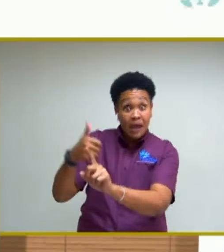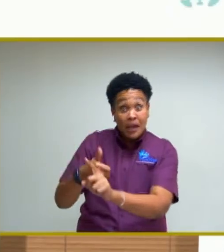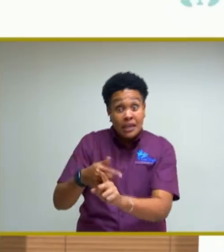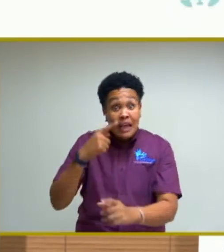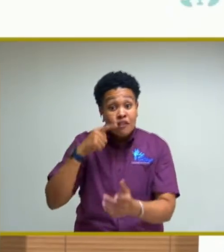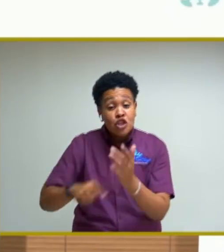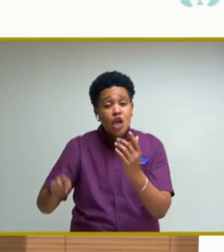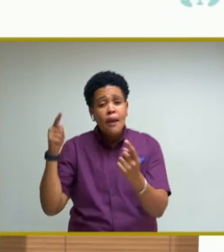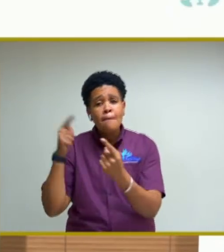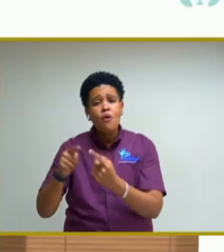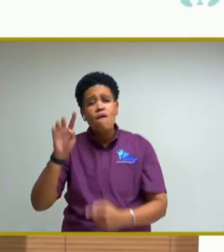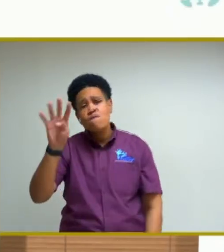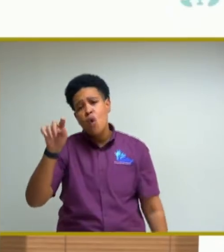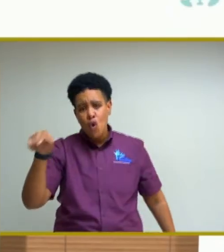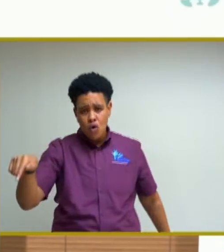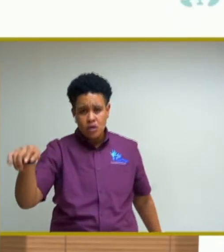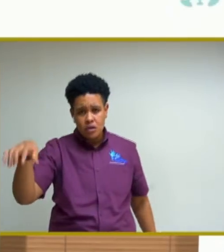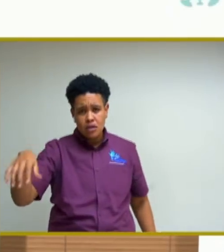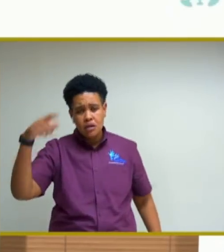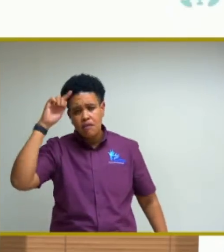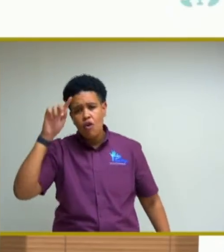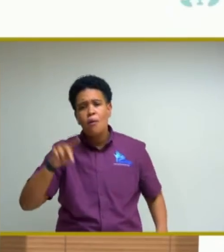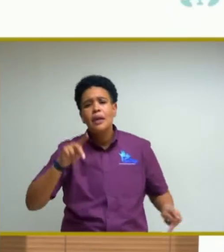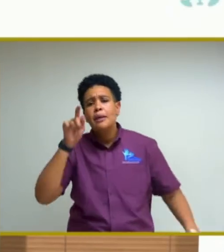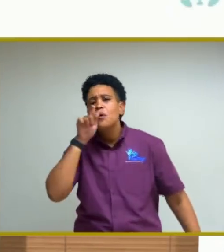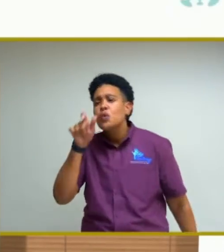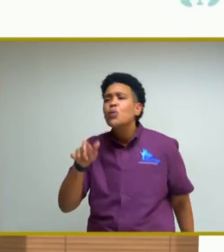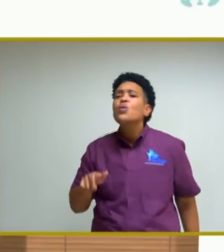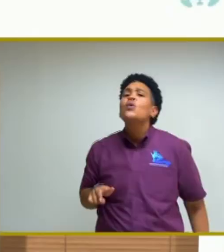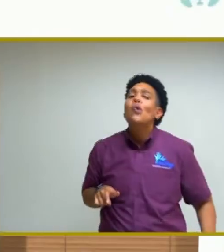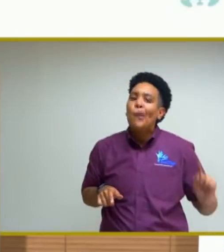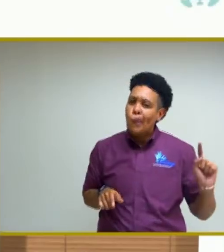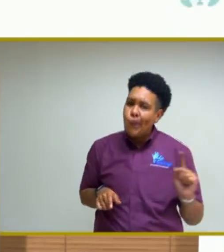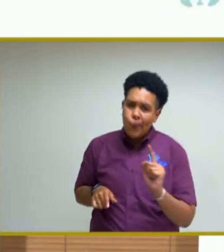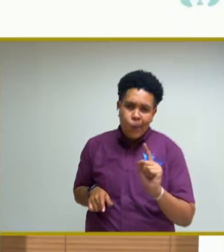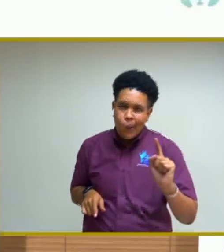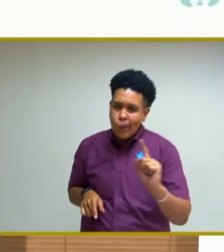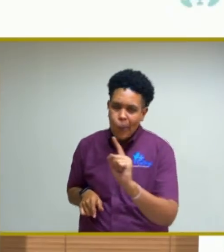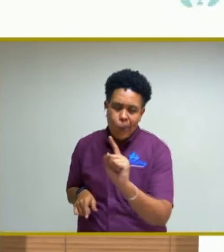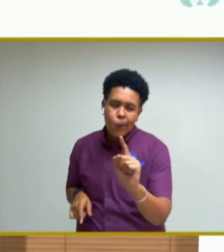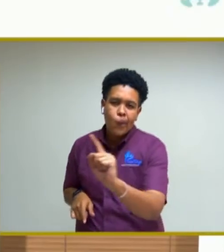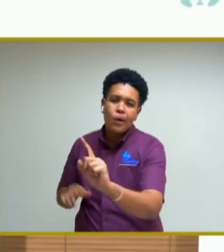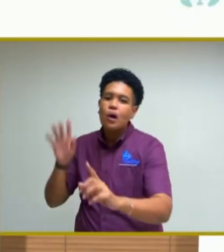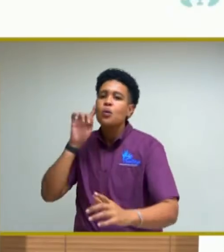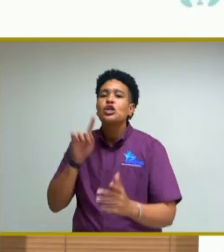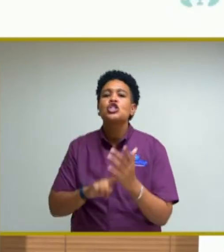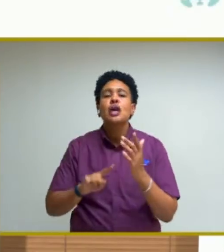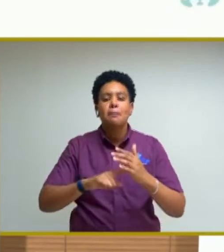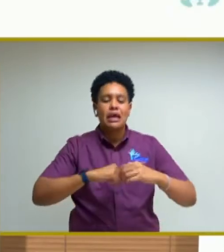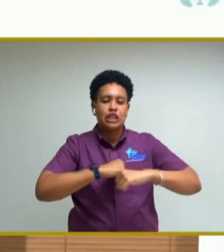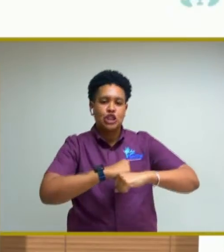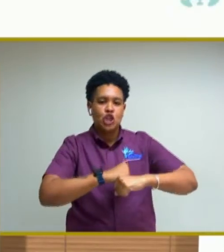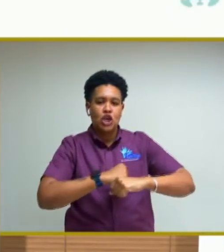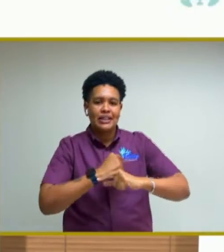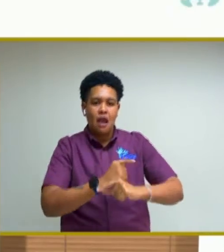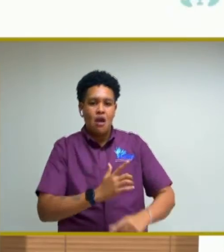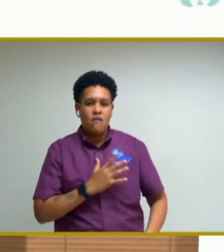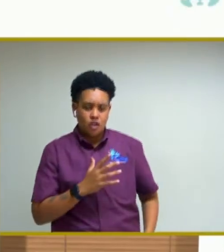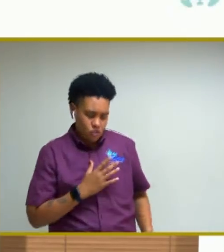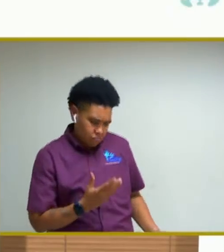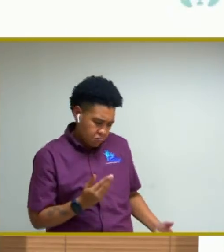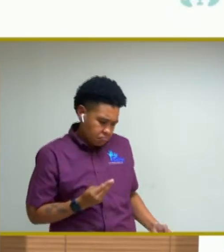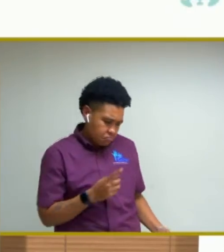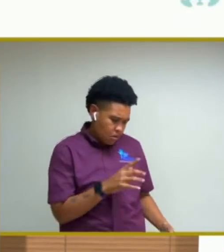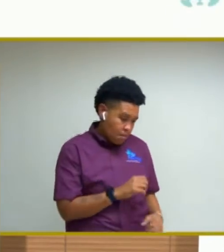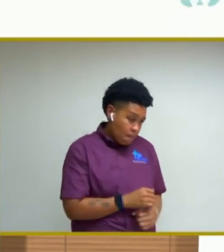which is checkpoint 4, for pedestrians walking, They will be checked by the security officials for